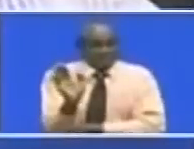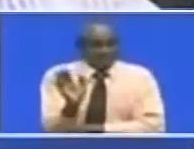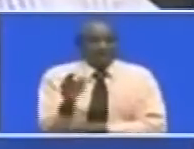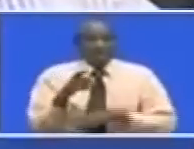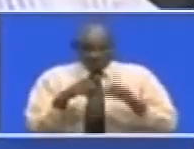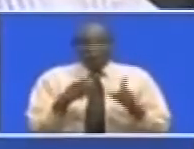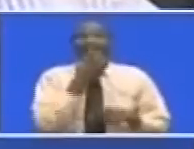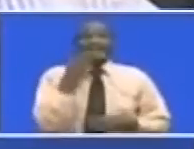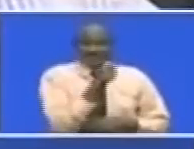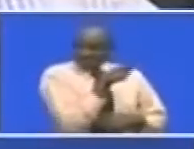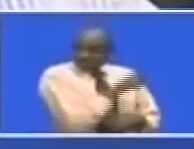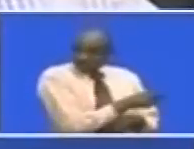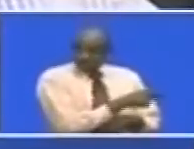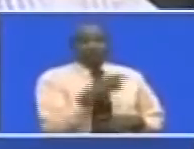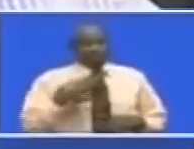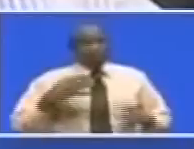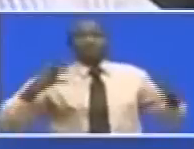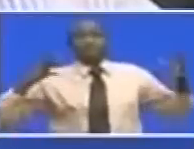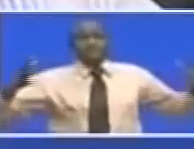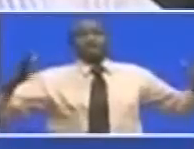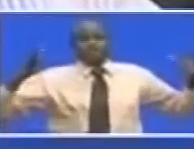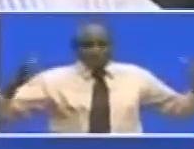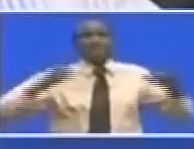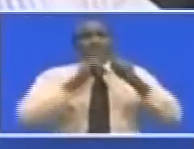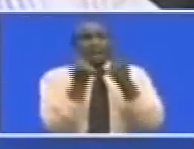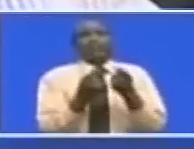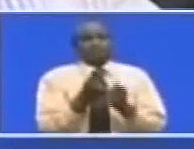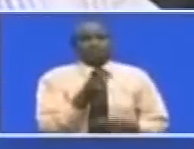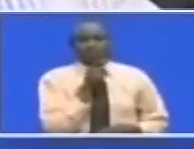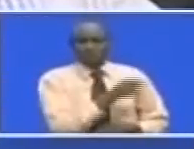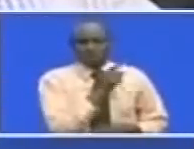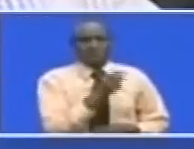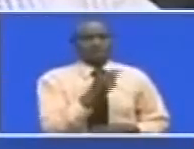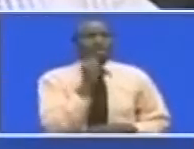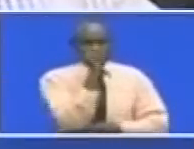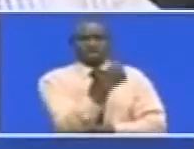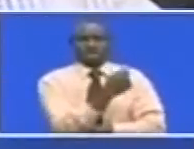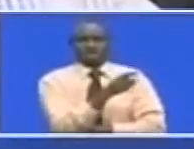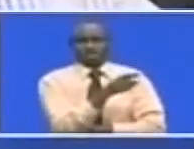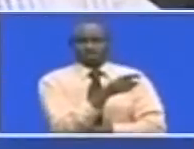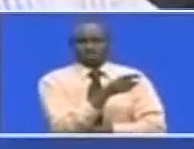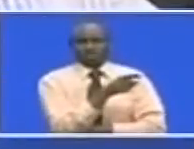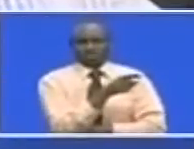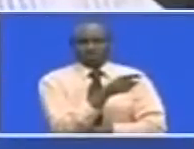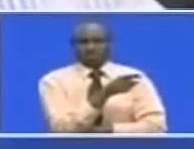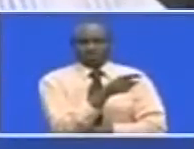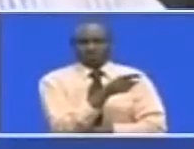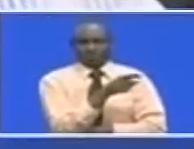whereas Kenyatta, of course, came from a fairly large ethnic group and a fairly powerful ethnic